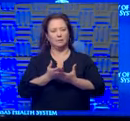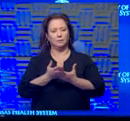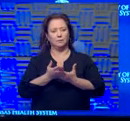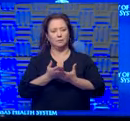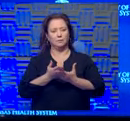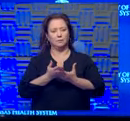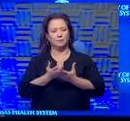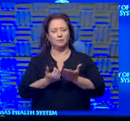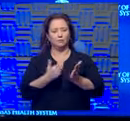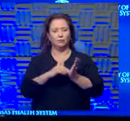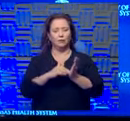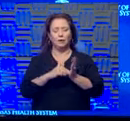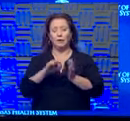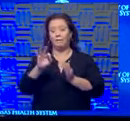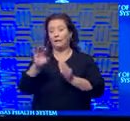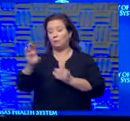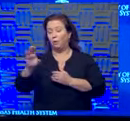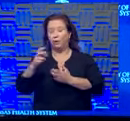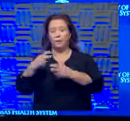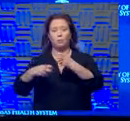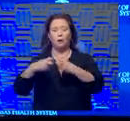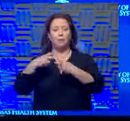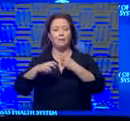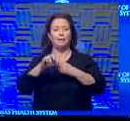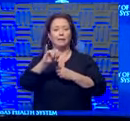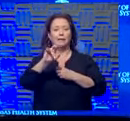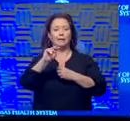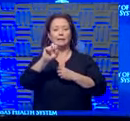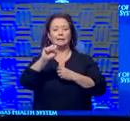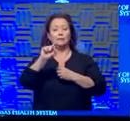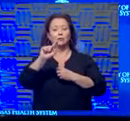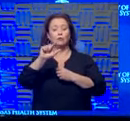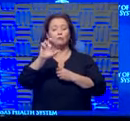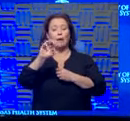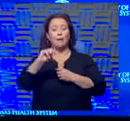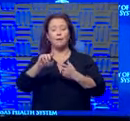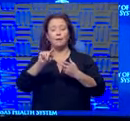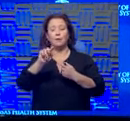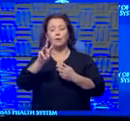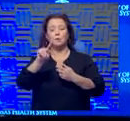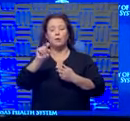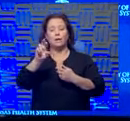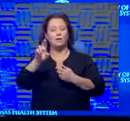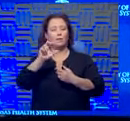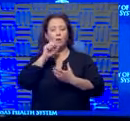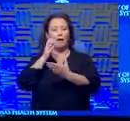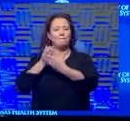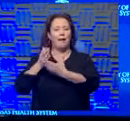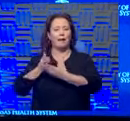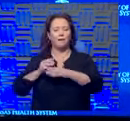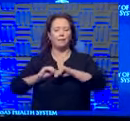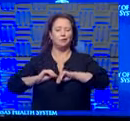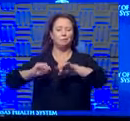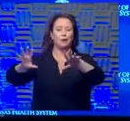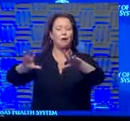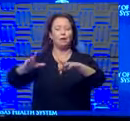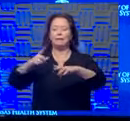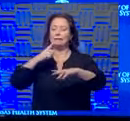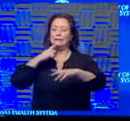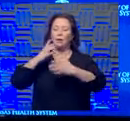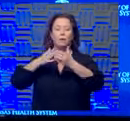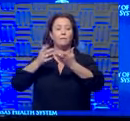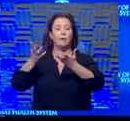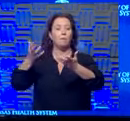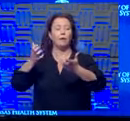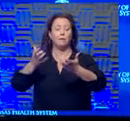problem with Facebook and Instagram and Twitter, whatever, none of those things are fact-checked. And so people just push stuff out and they say what they want, and may or may not